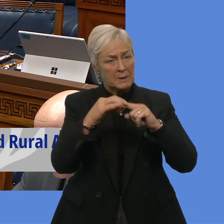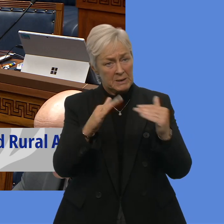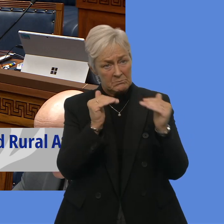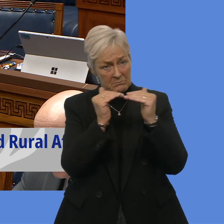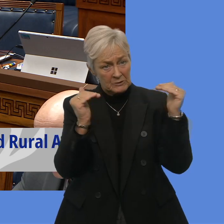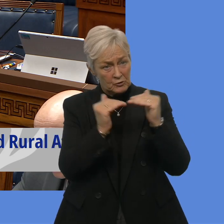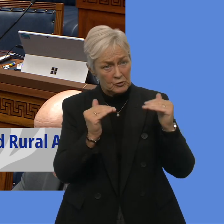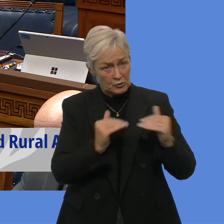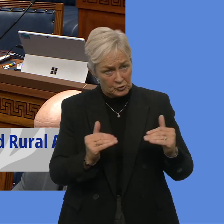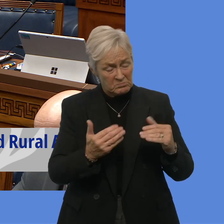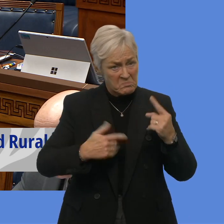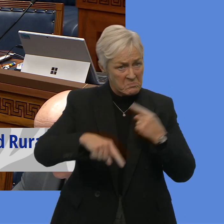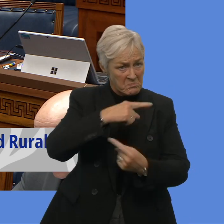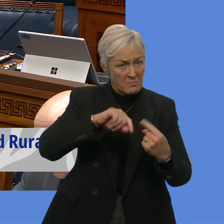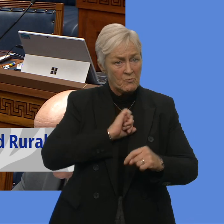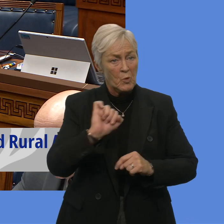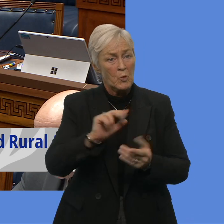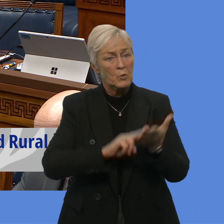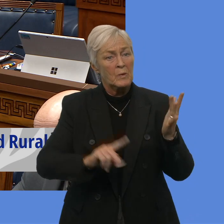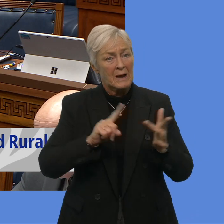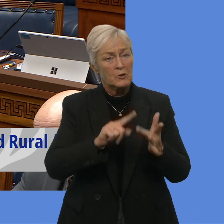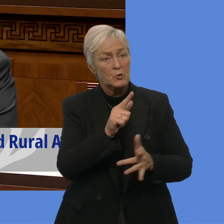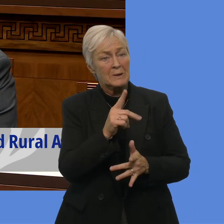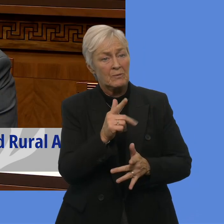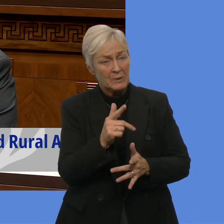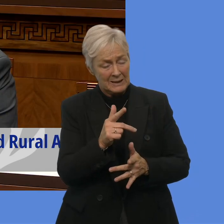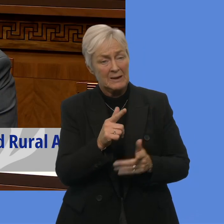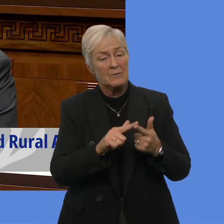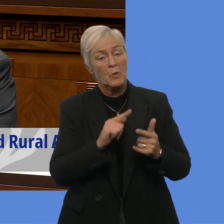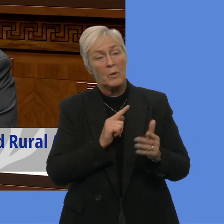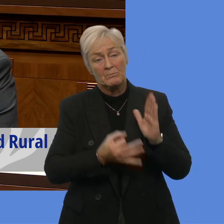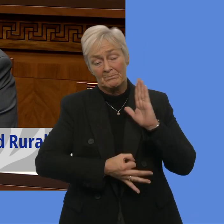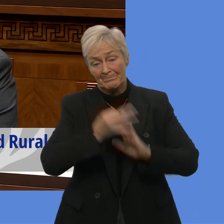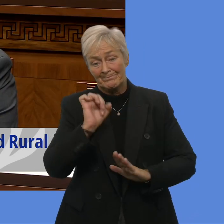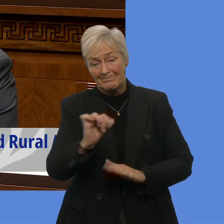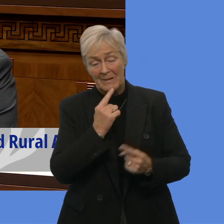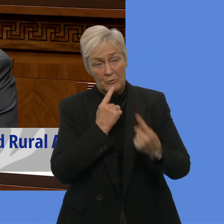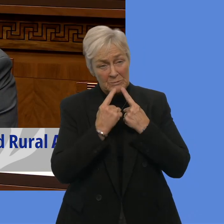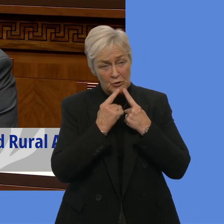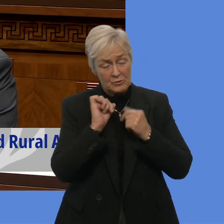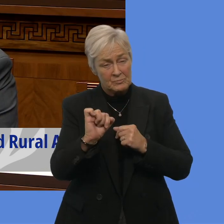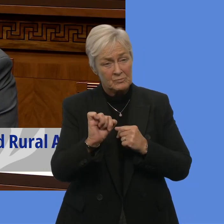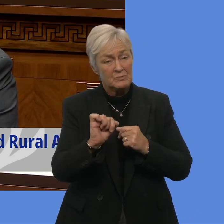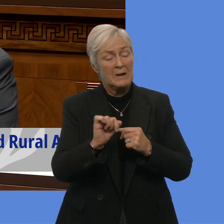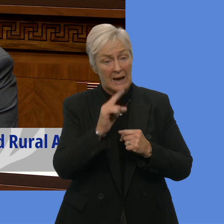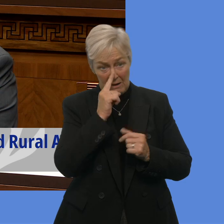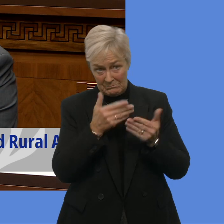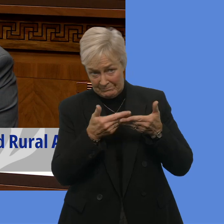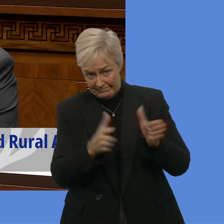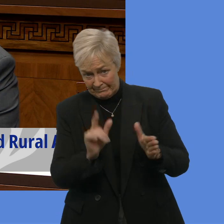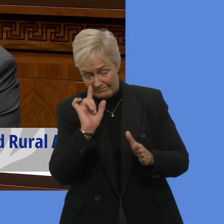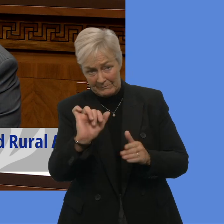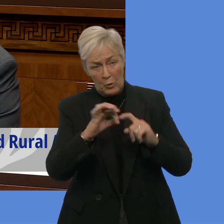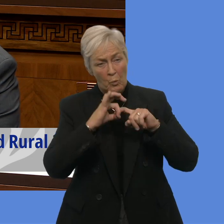for the majority of pollutants monitored in Northern Ireland in 2023. Further information and data from air quality monitoring stations is available on Air Quality